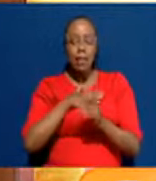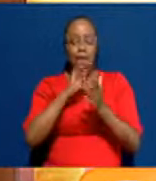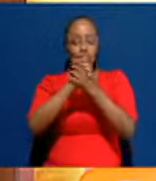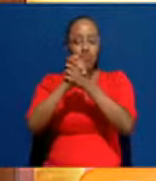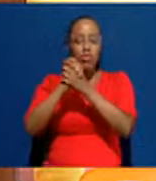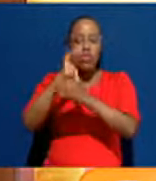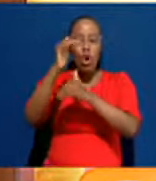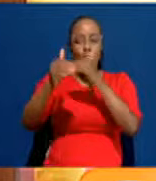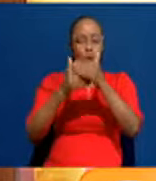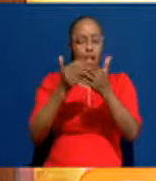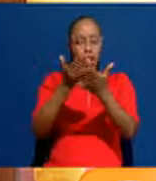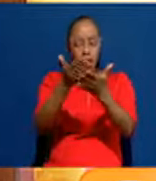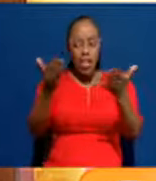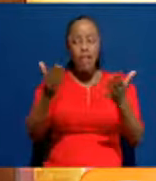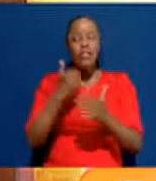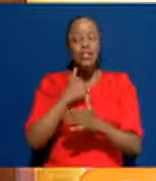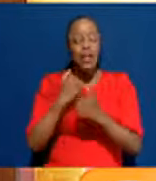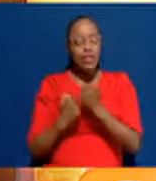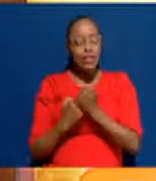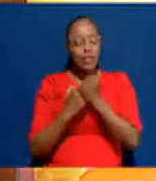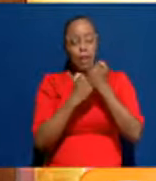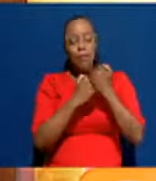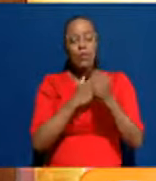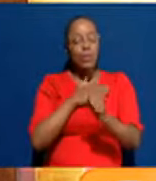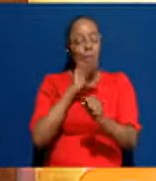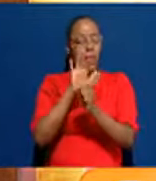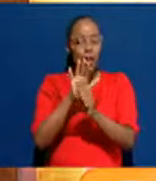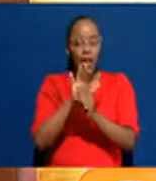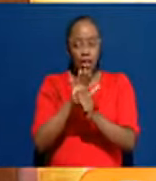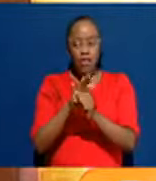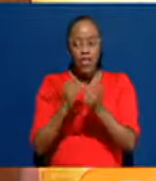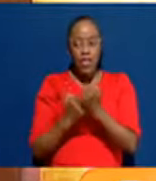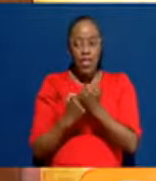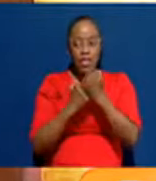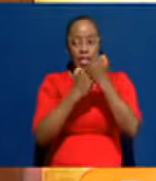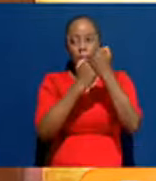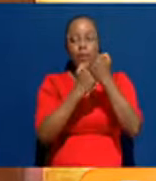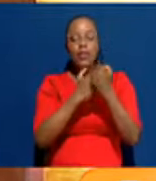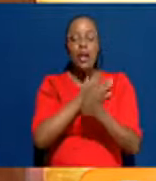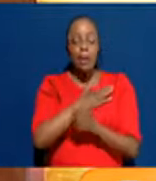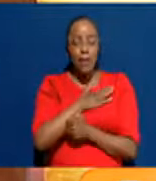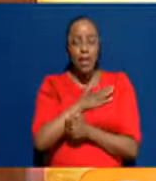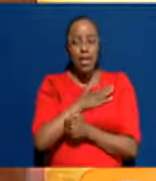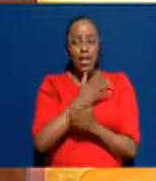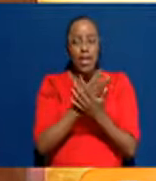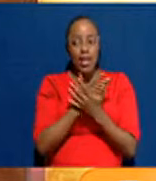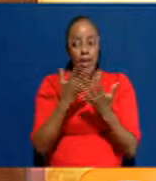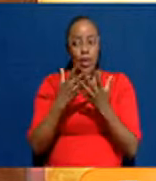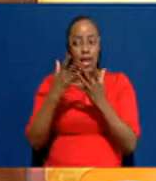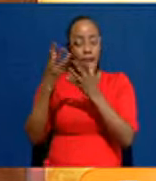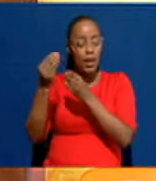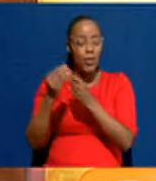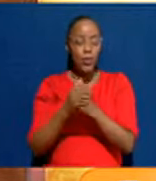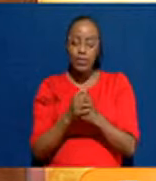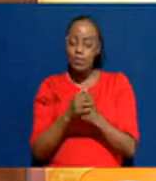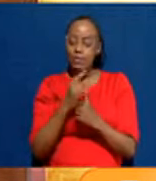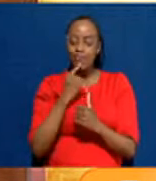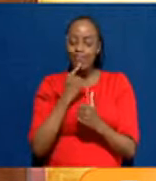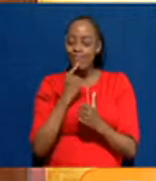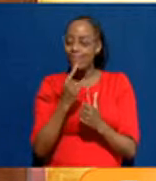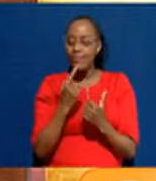Nawasalimia wote. They have been supporting system. I mean, support where niko, I can't say this. Yeah,